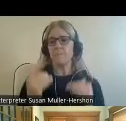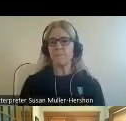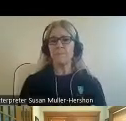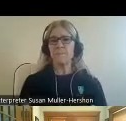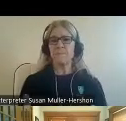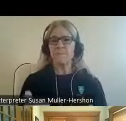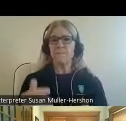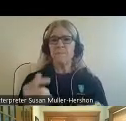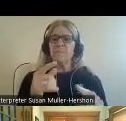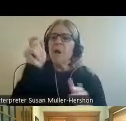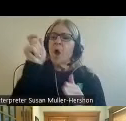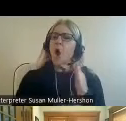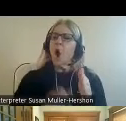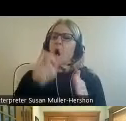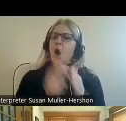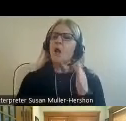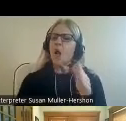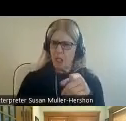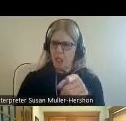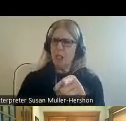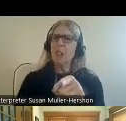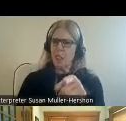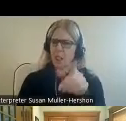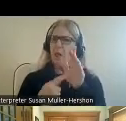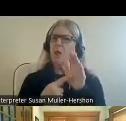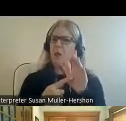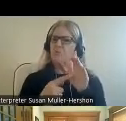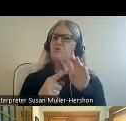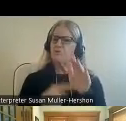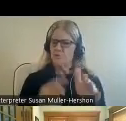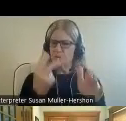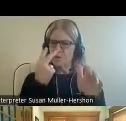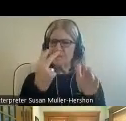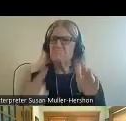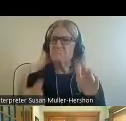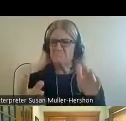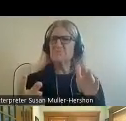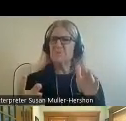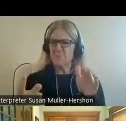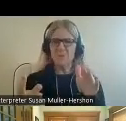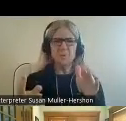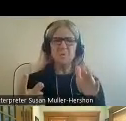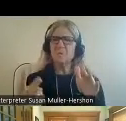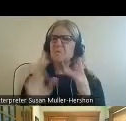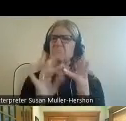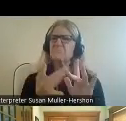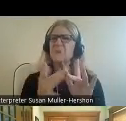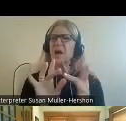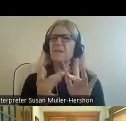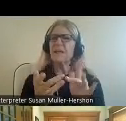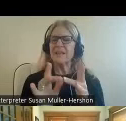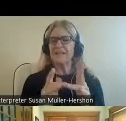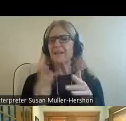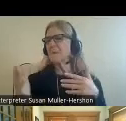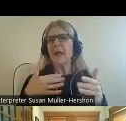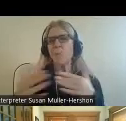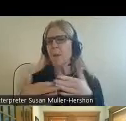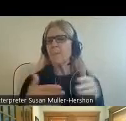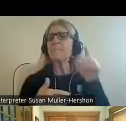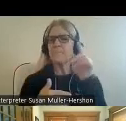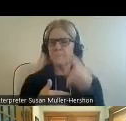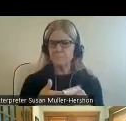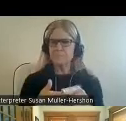Heinen article on FLOS 1, which is publicly available. It's open access if you want to check it out online, but kind of gets at sort of